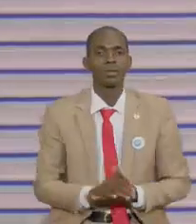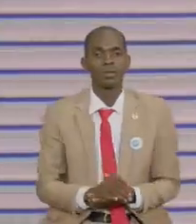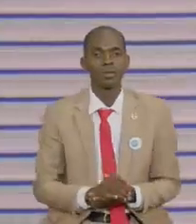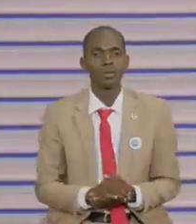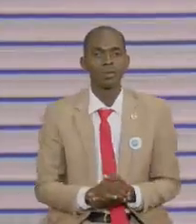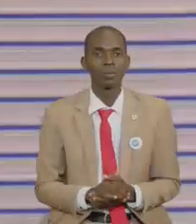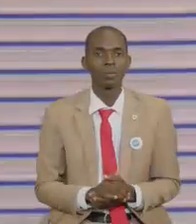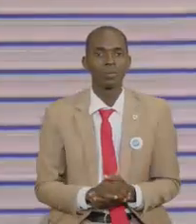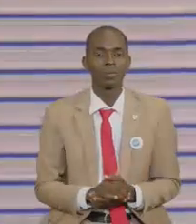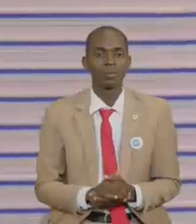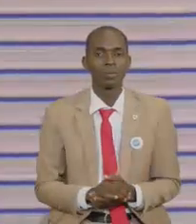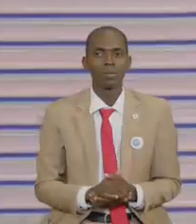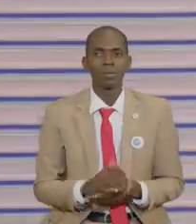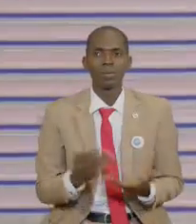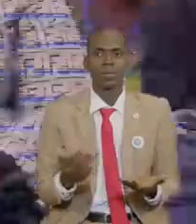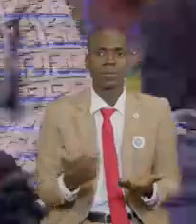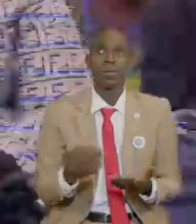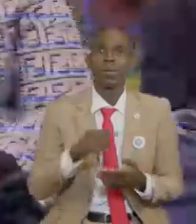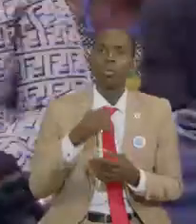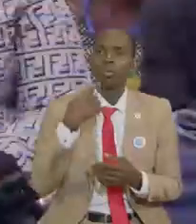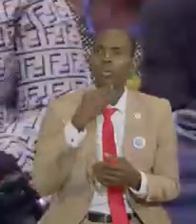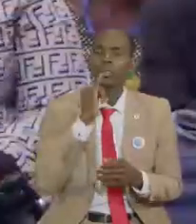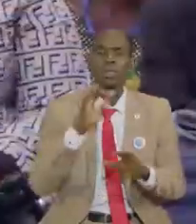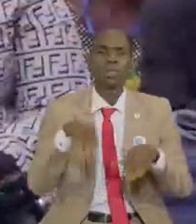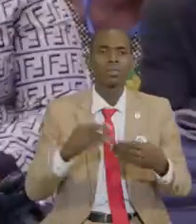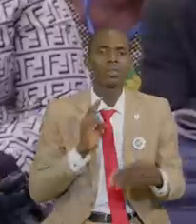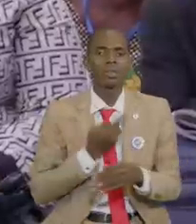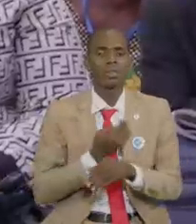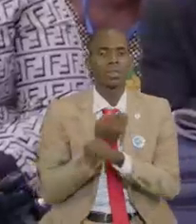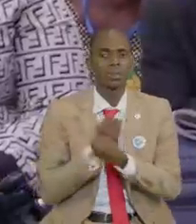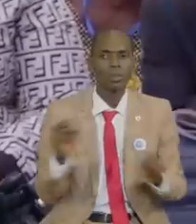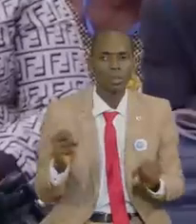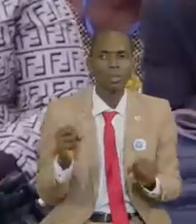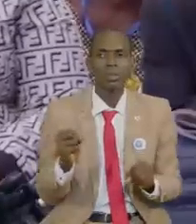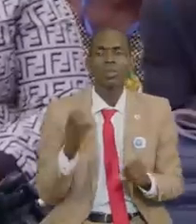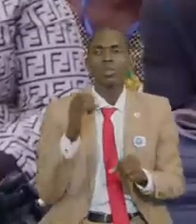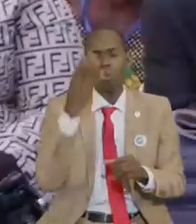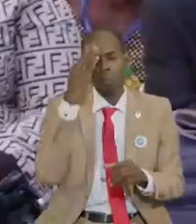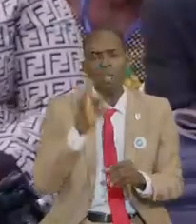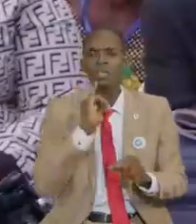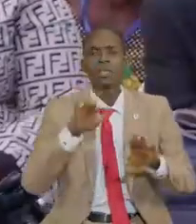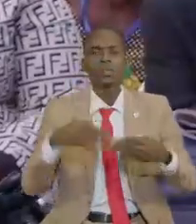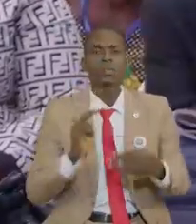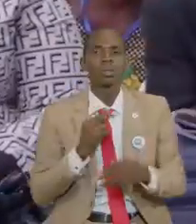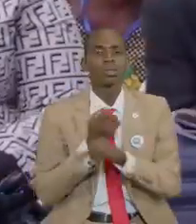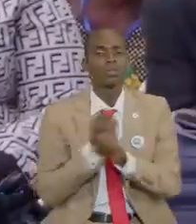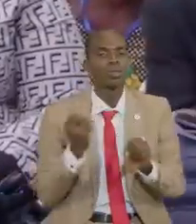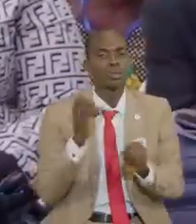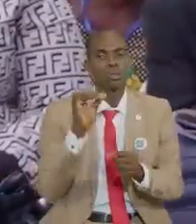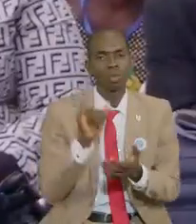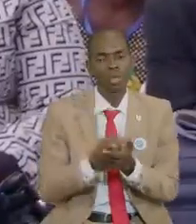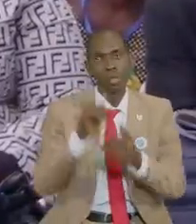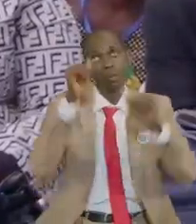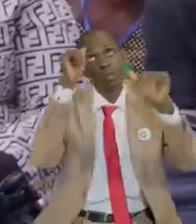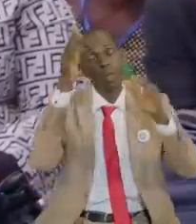Why does he give us salvation? That the Father may be glorified in the Son. Why